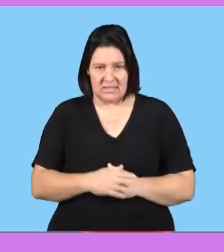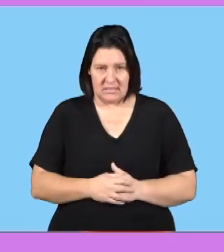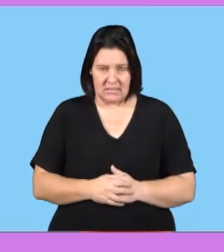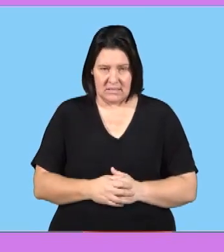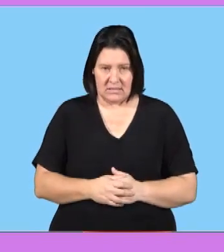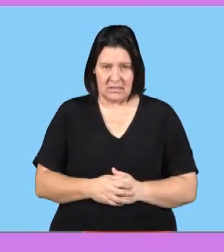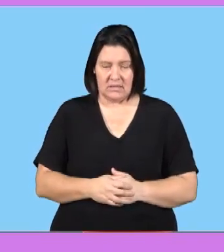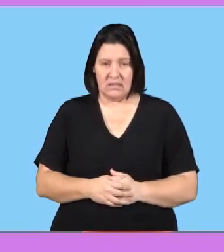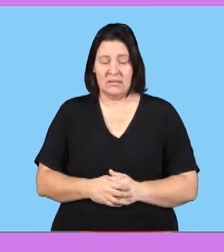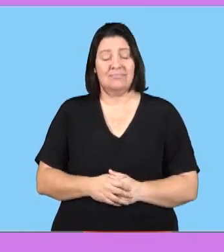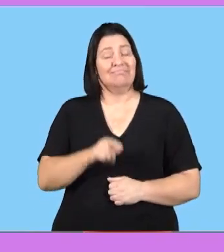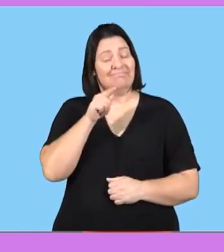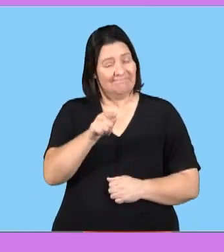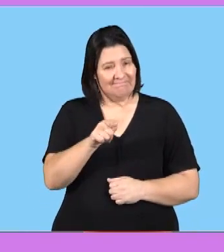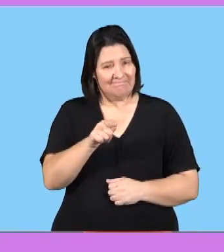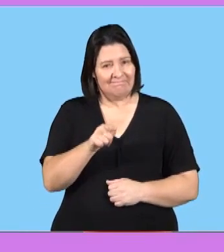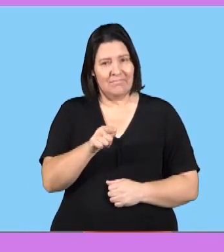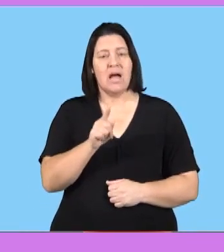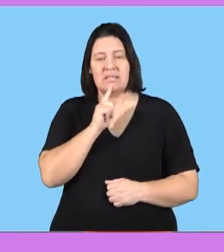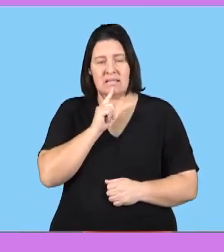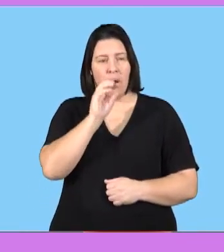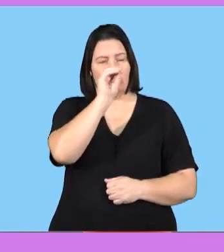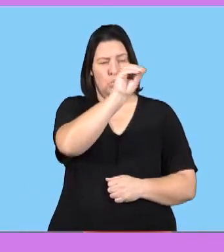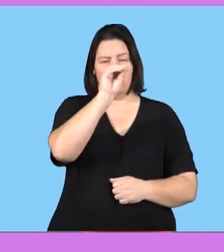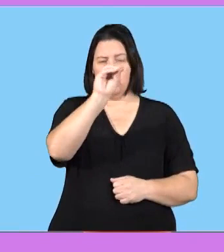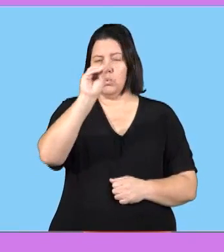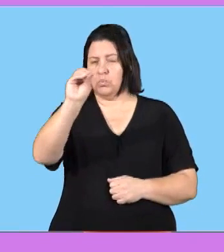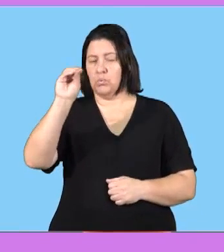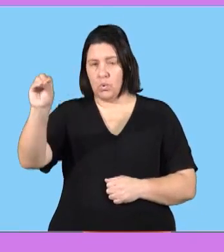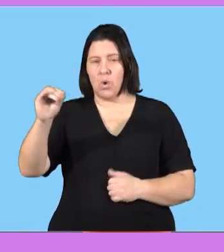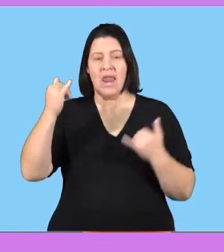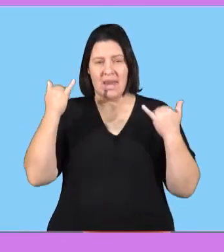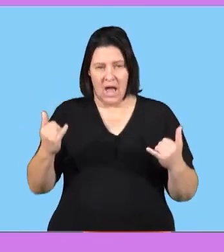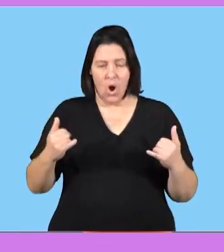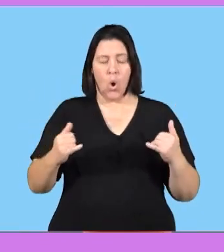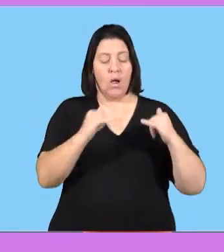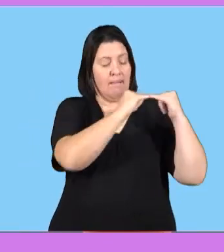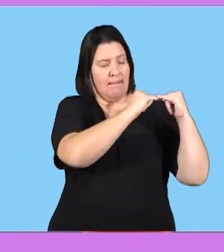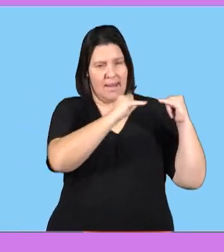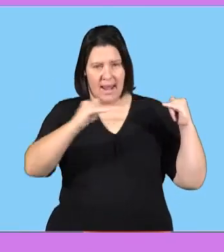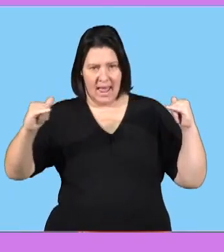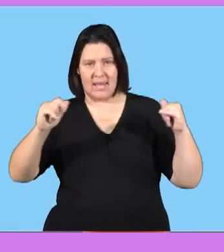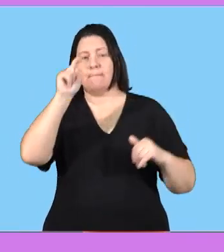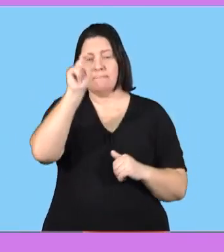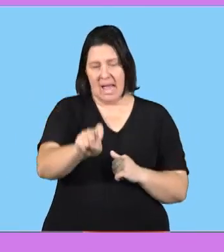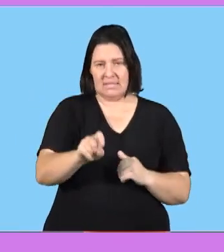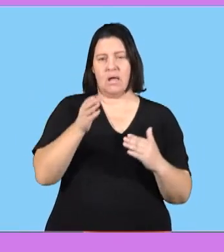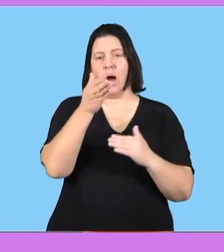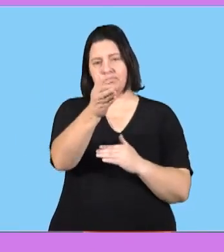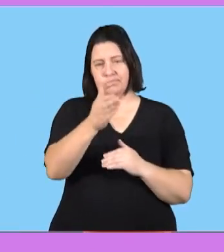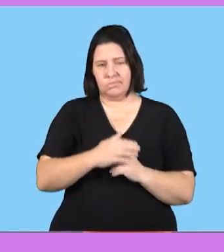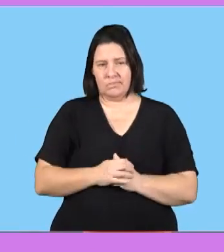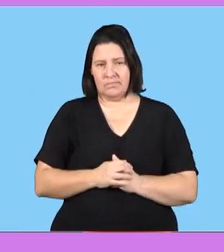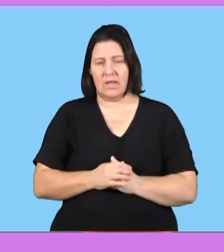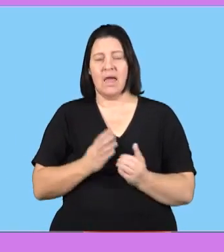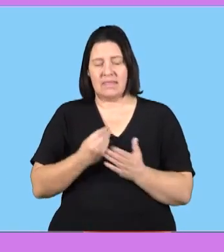rand. Therefore, remember, these are just the coordinates. So we need to join these points